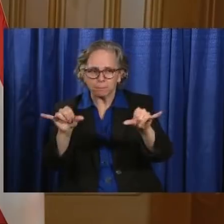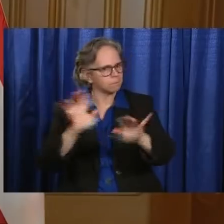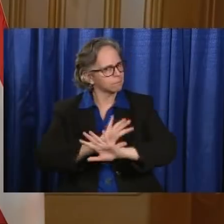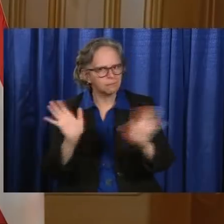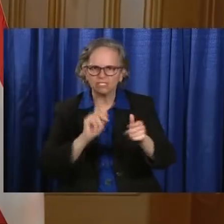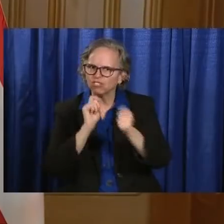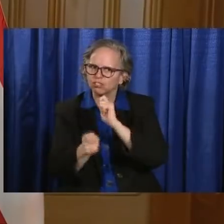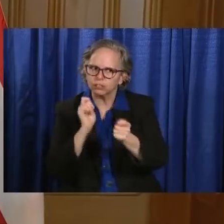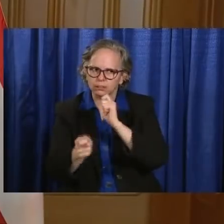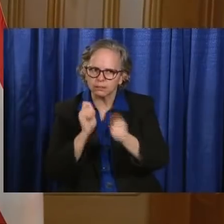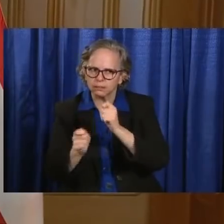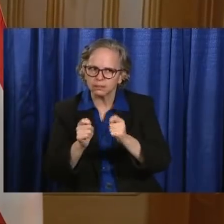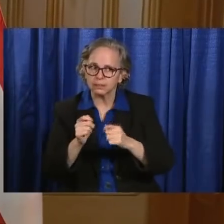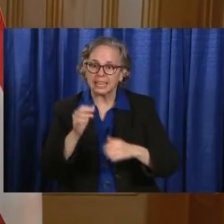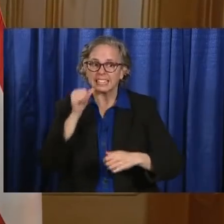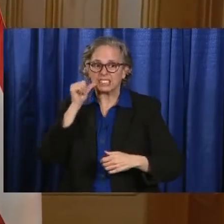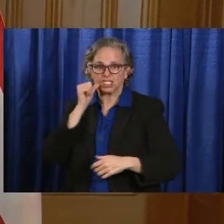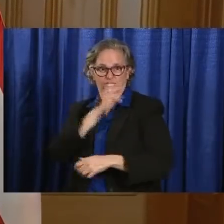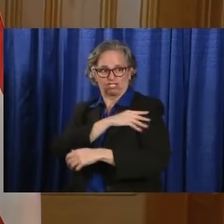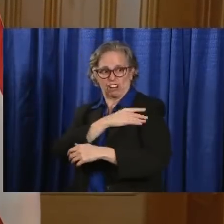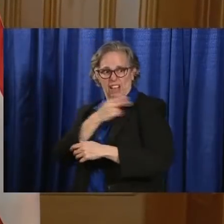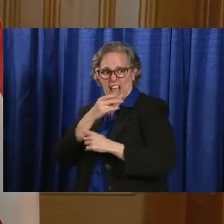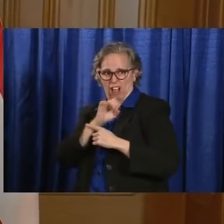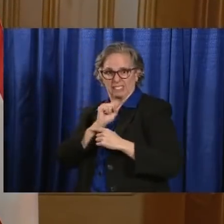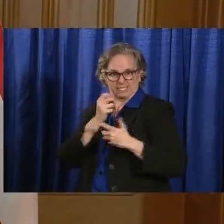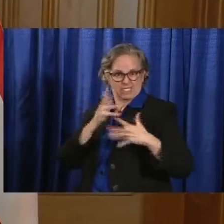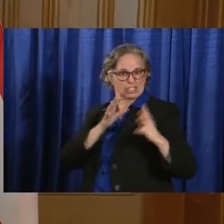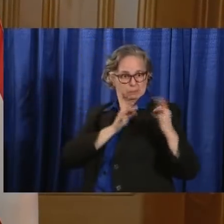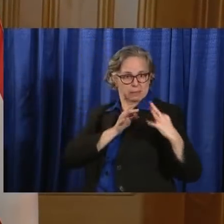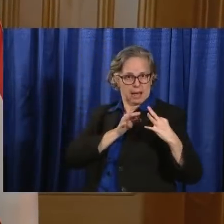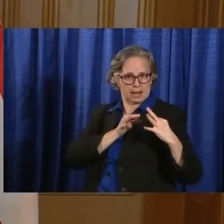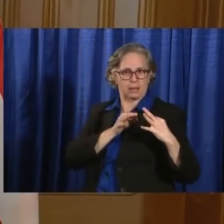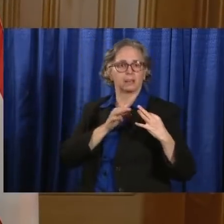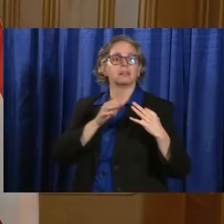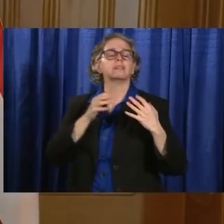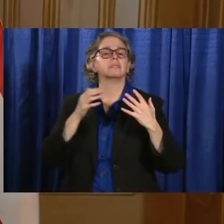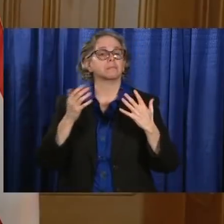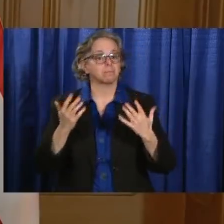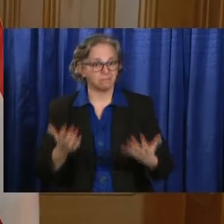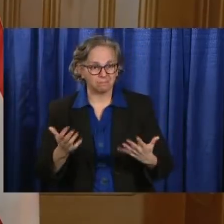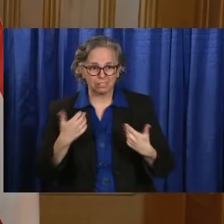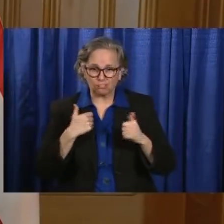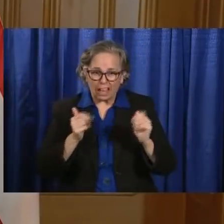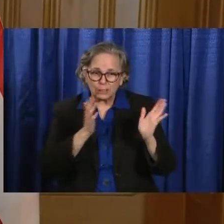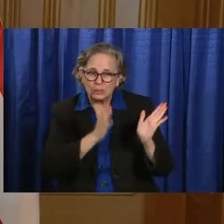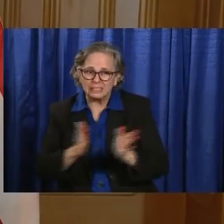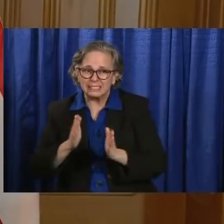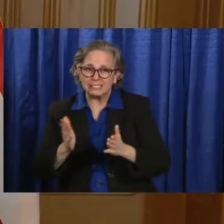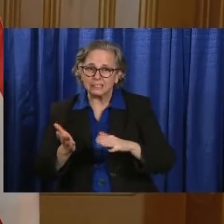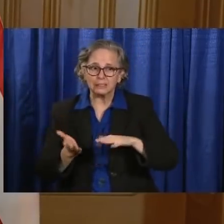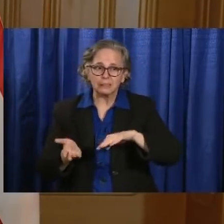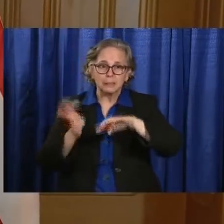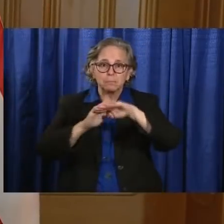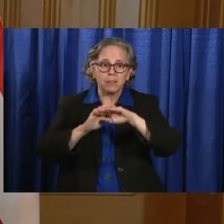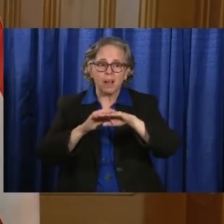Harris yesterday. There's really three ways that we're trying to get more capacity in our